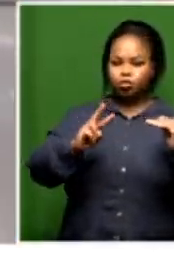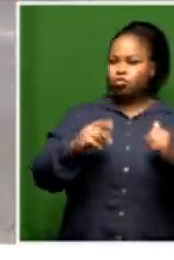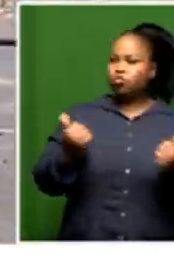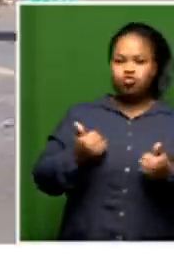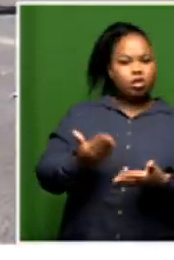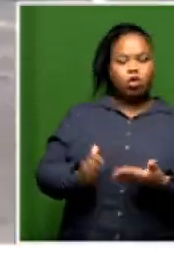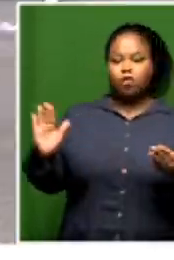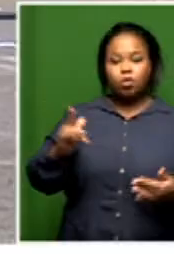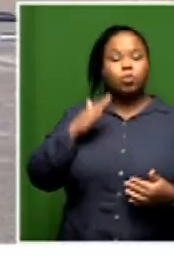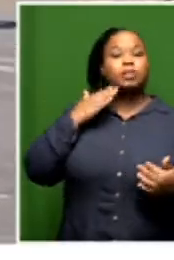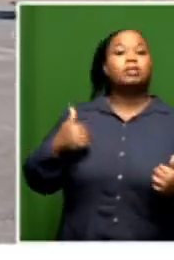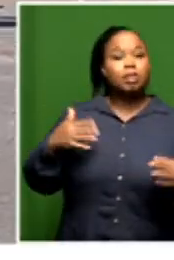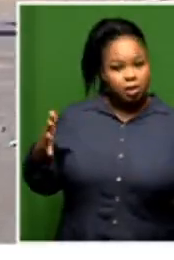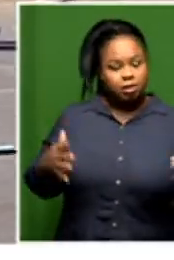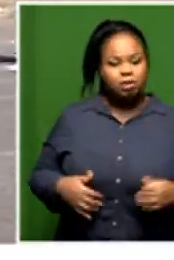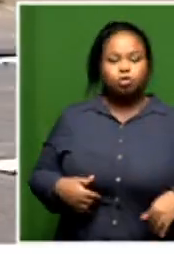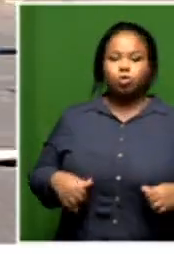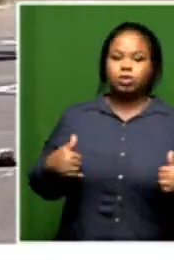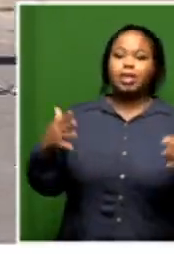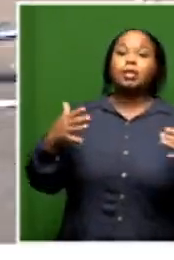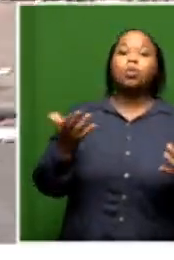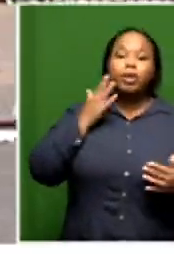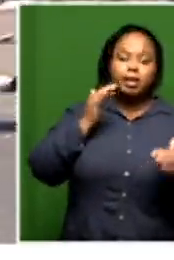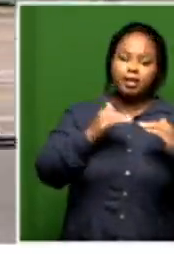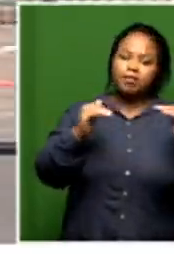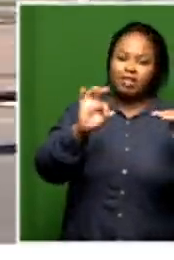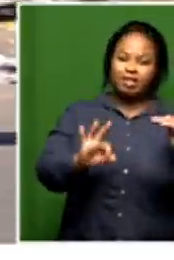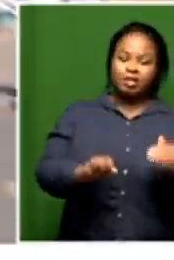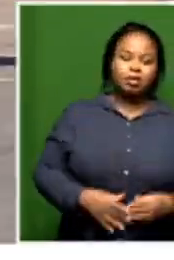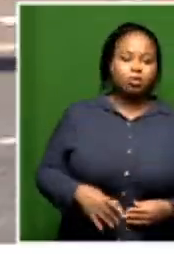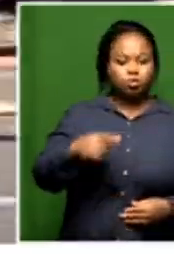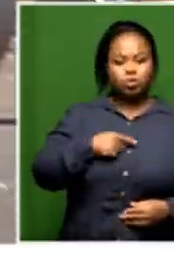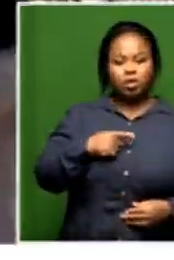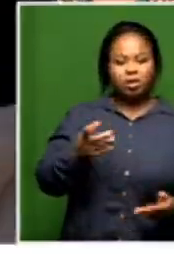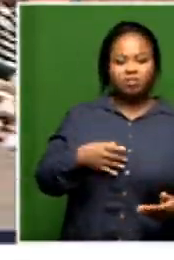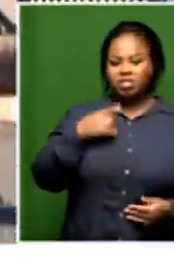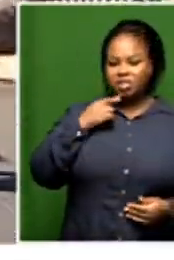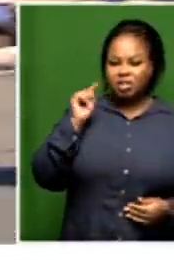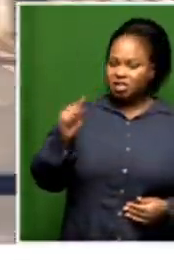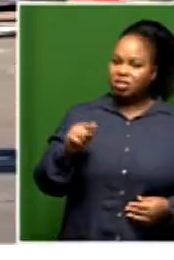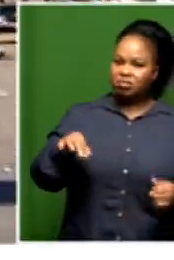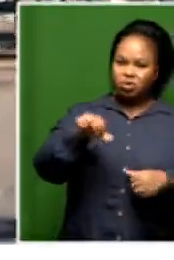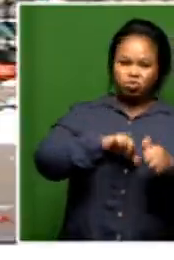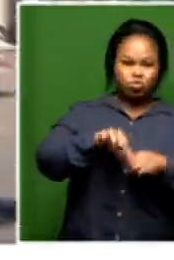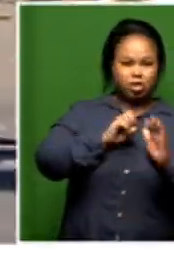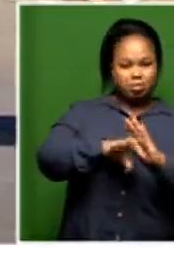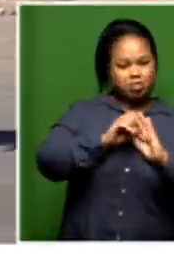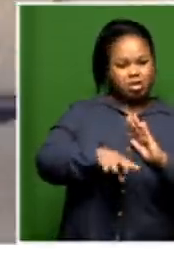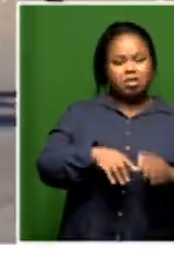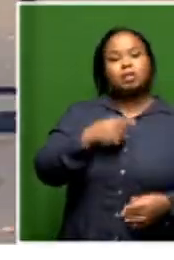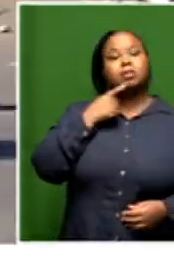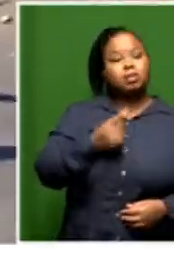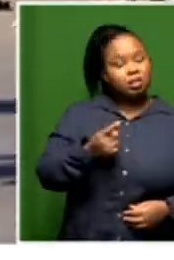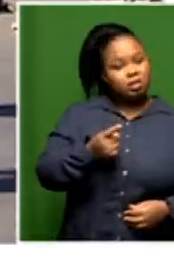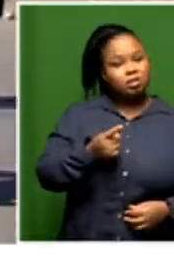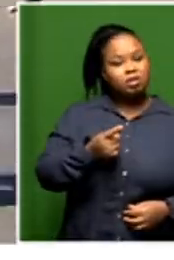off when the unrest started. And, you know, he's talking to the fact that this was also on social media, that it